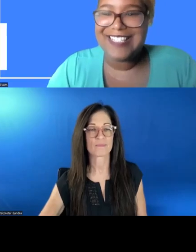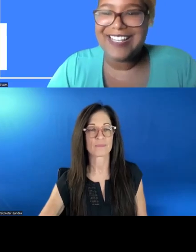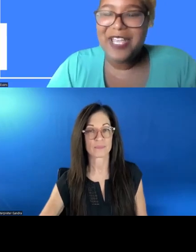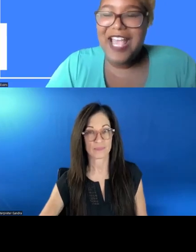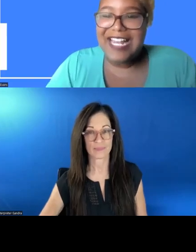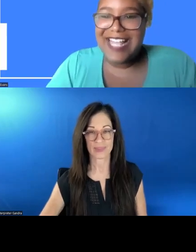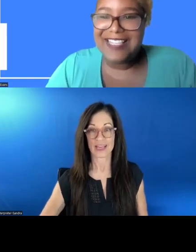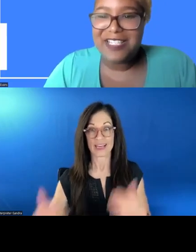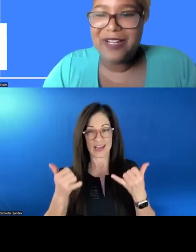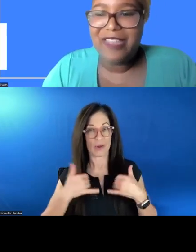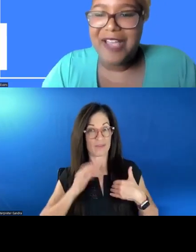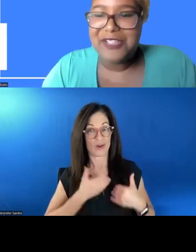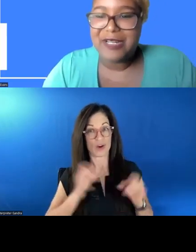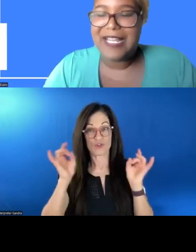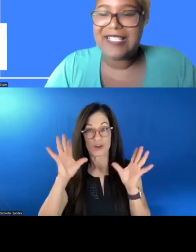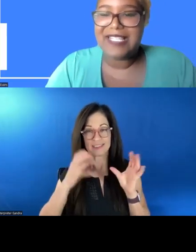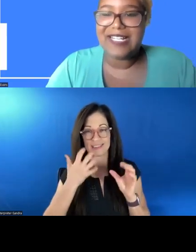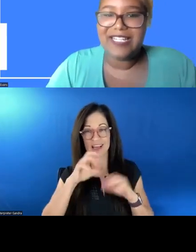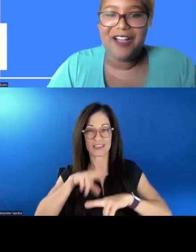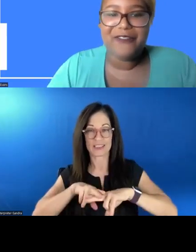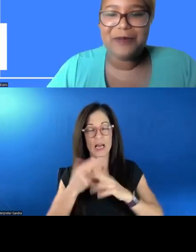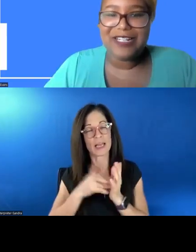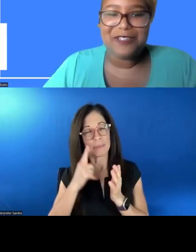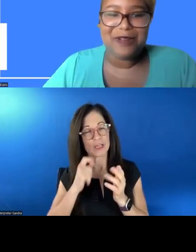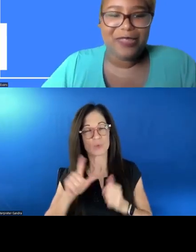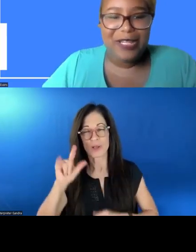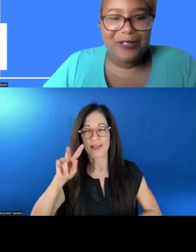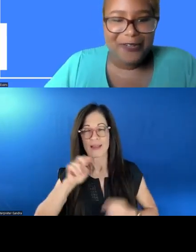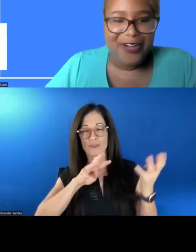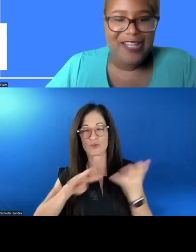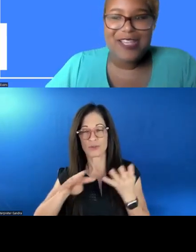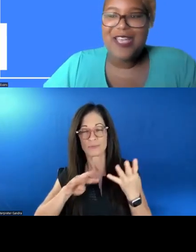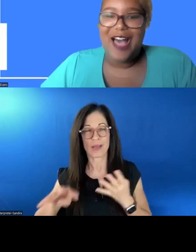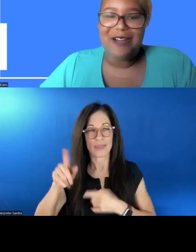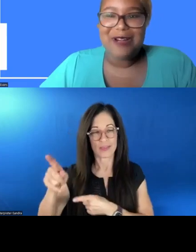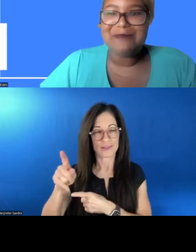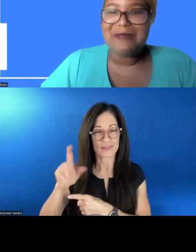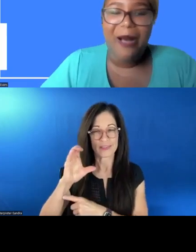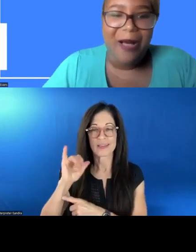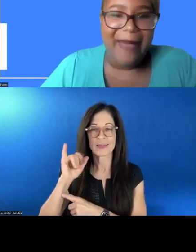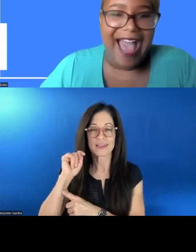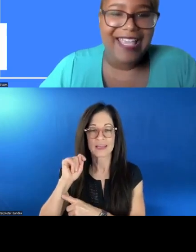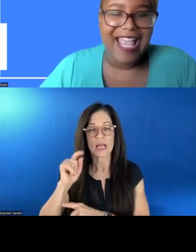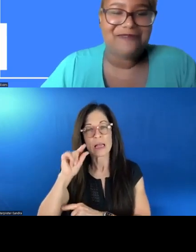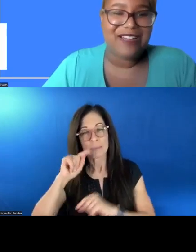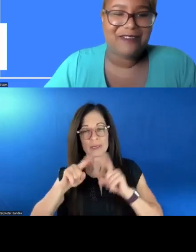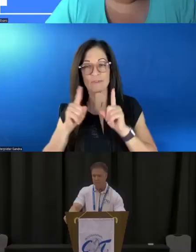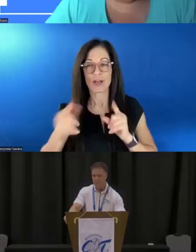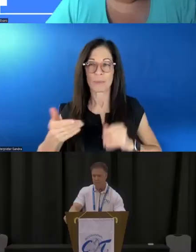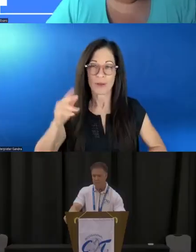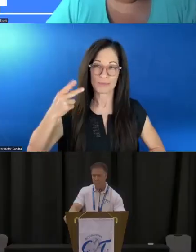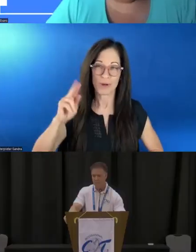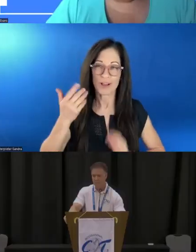crisis hot seat. And again, since we are live streaming at the CIT conference, we're going to do it a little different. We're going to bring Paul back and